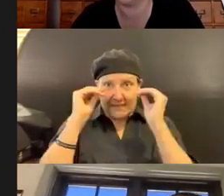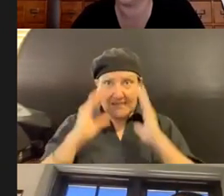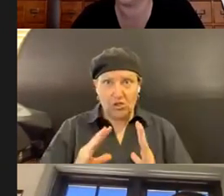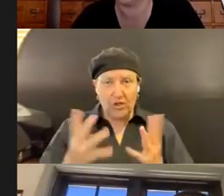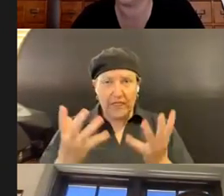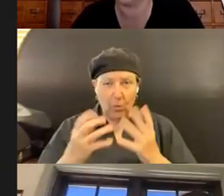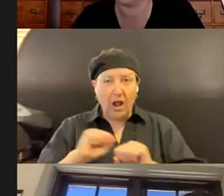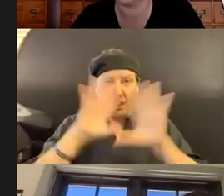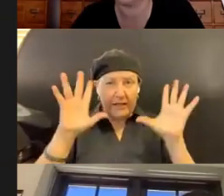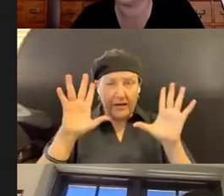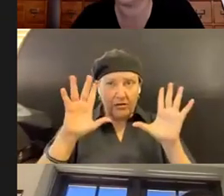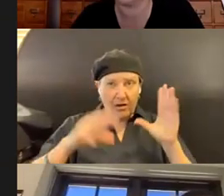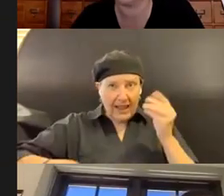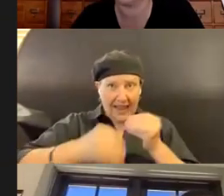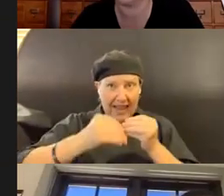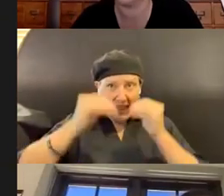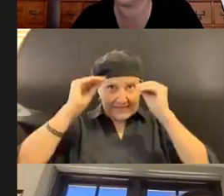I think if you look at our